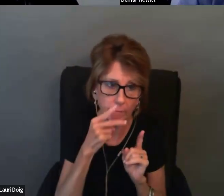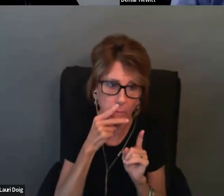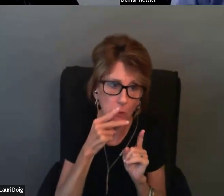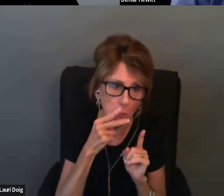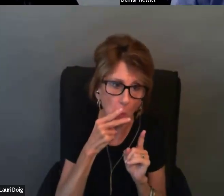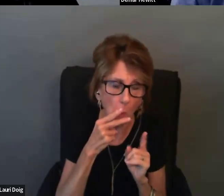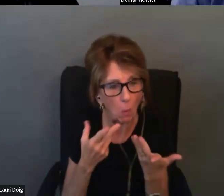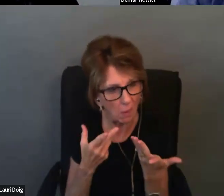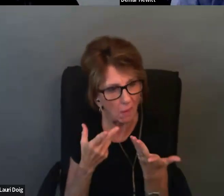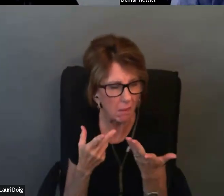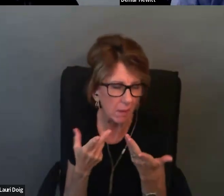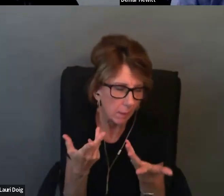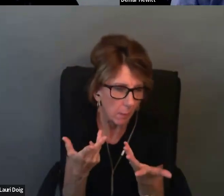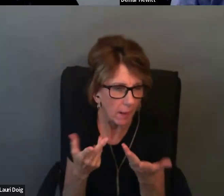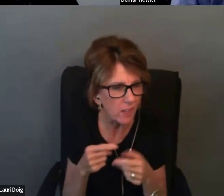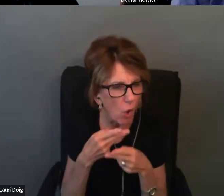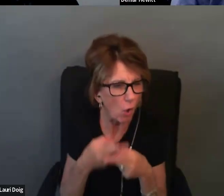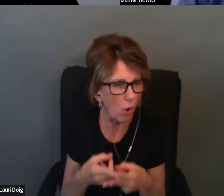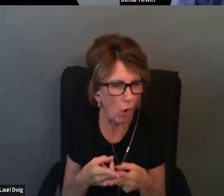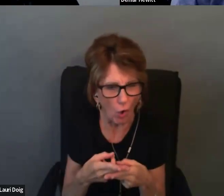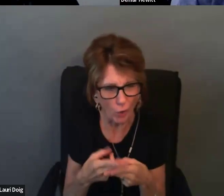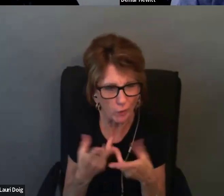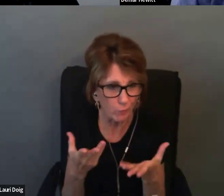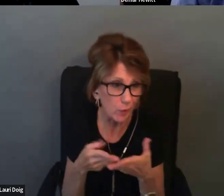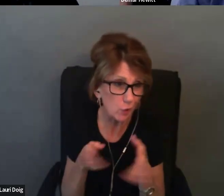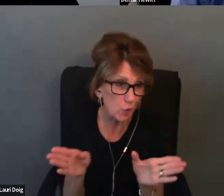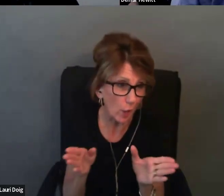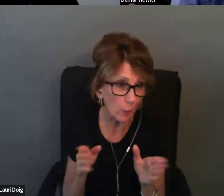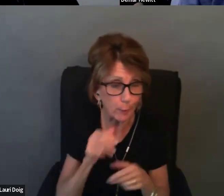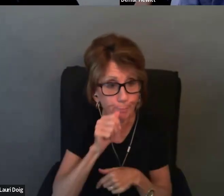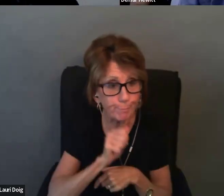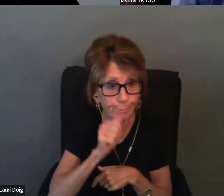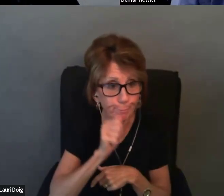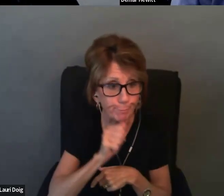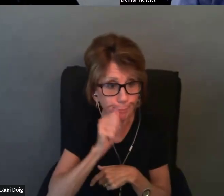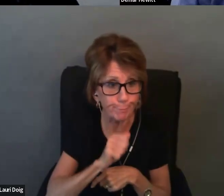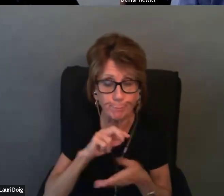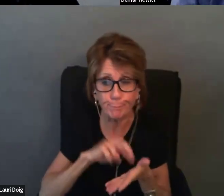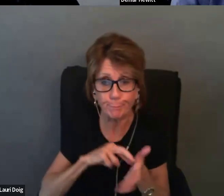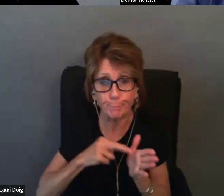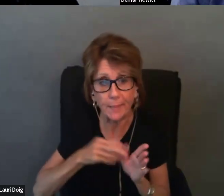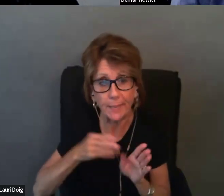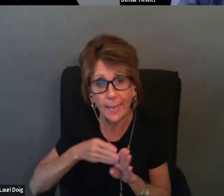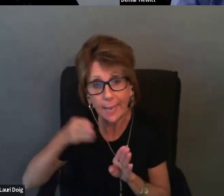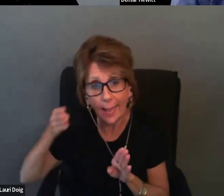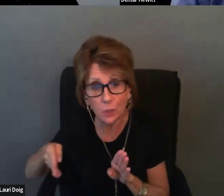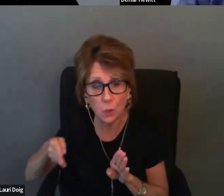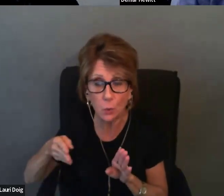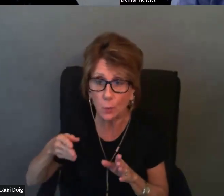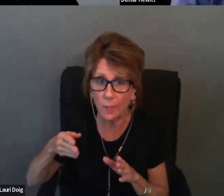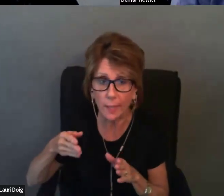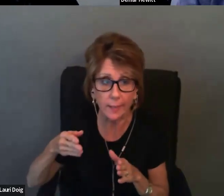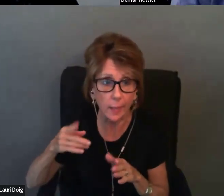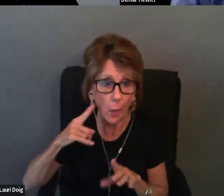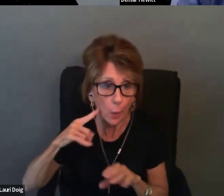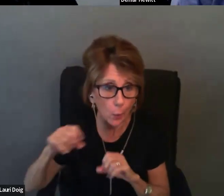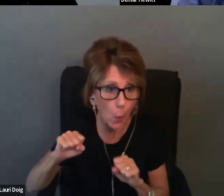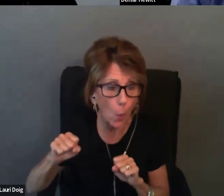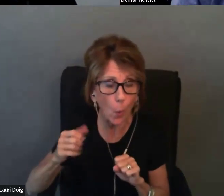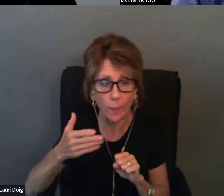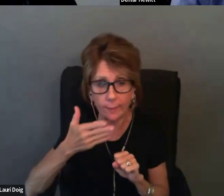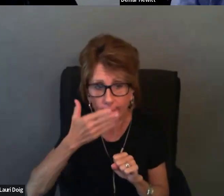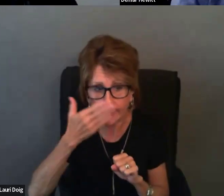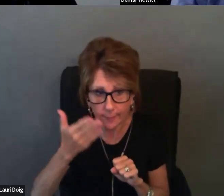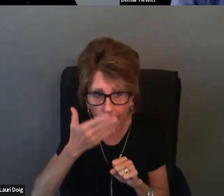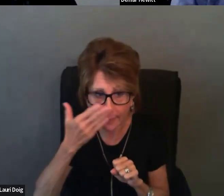living. So the noise coming from the next unit, smells and smoke and that kind of stuff